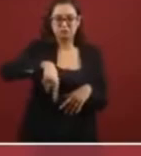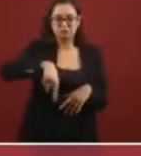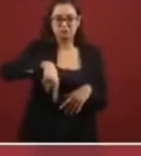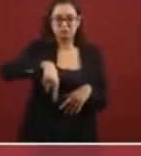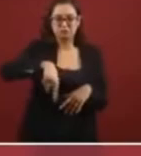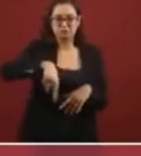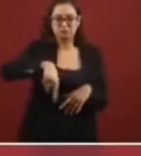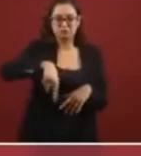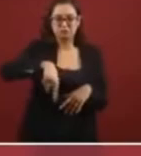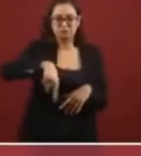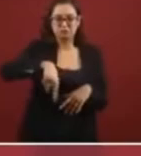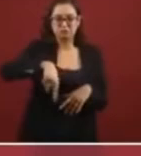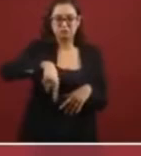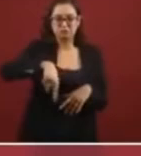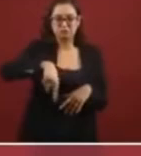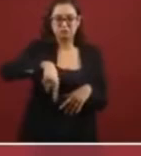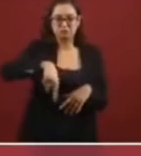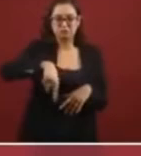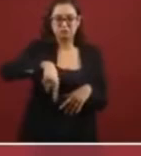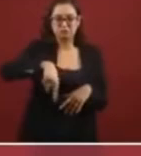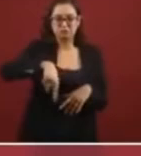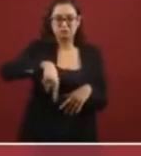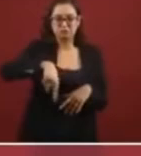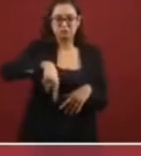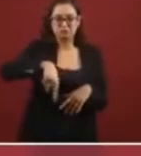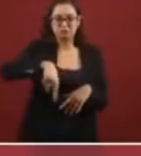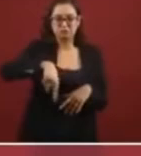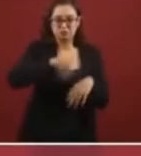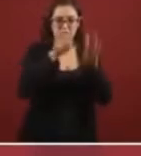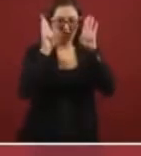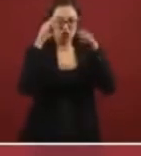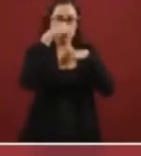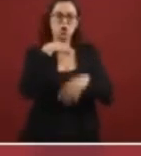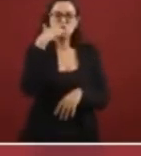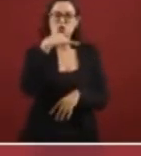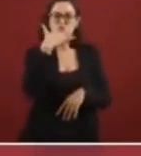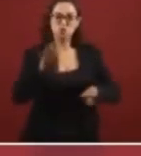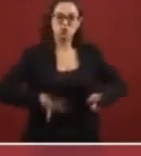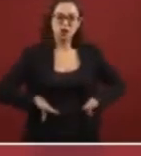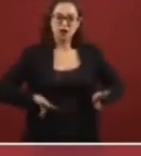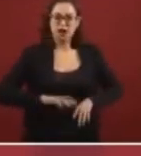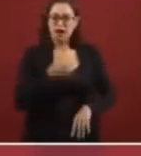encouraged by corrupt conservatives,